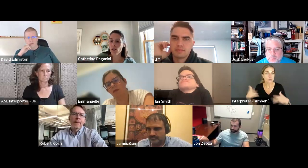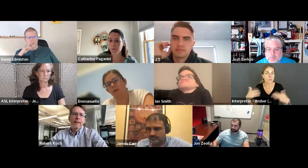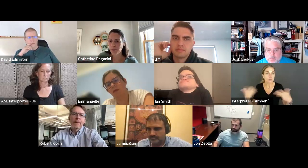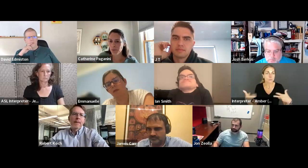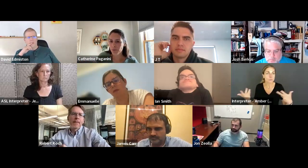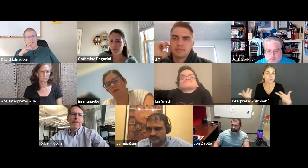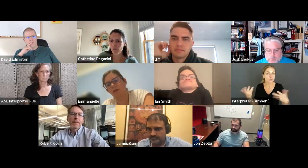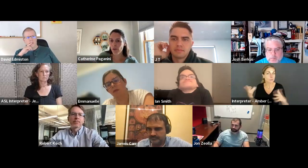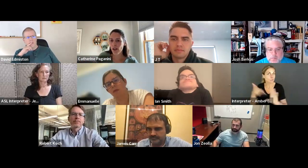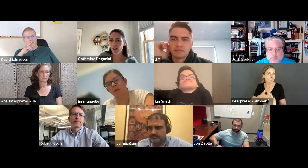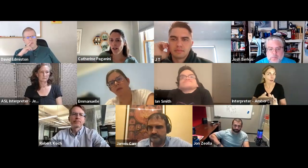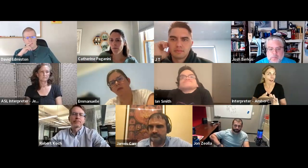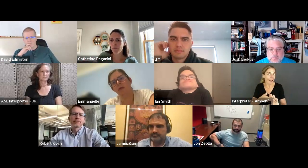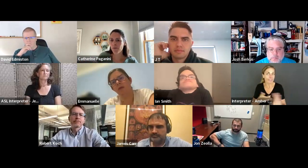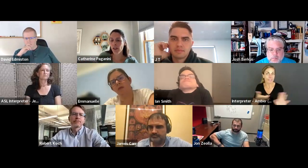to come.